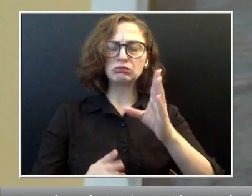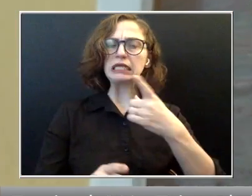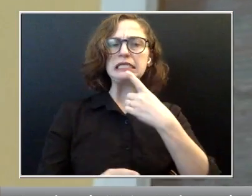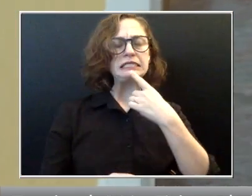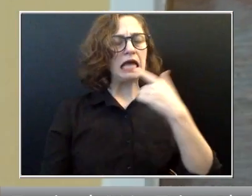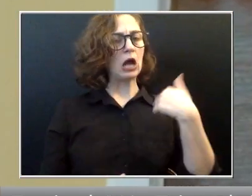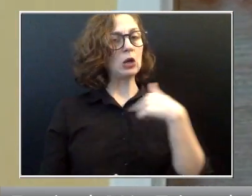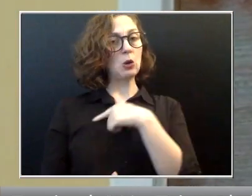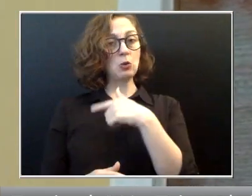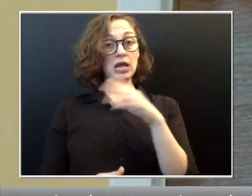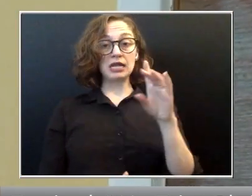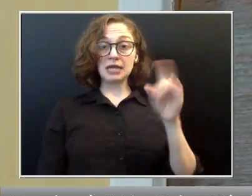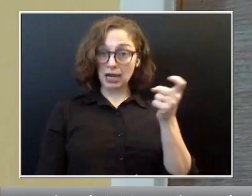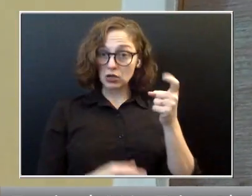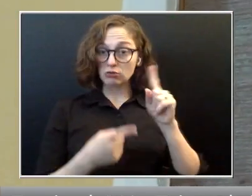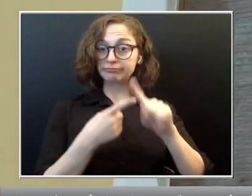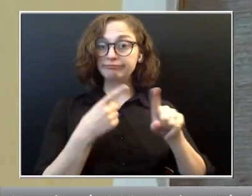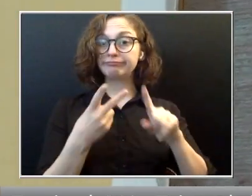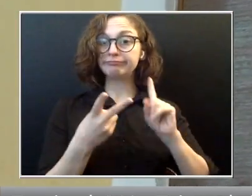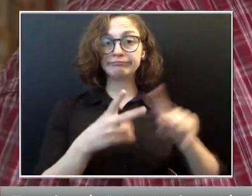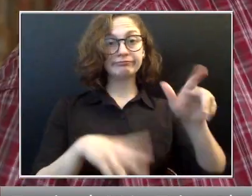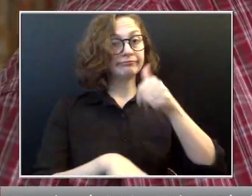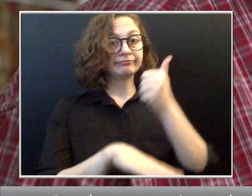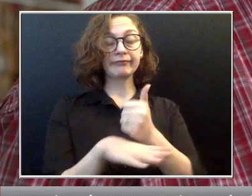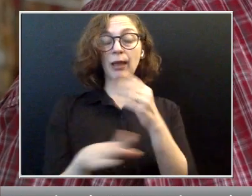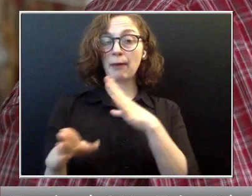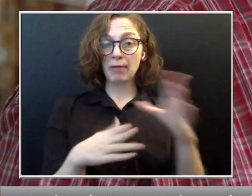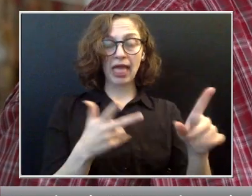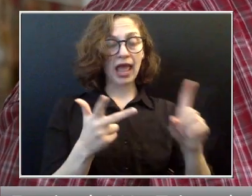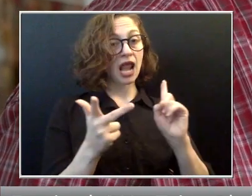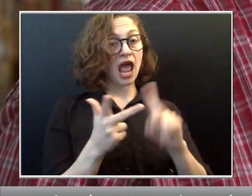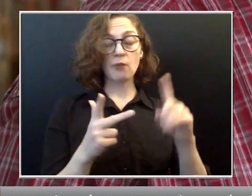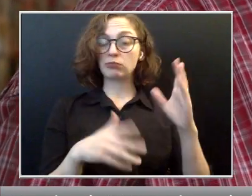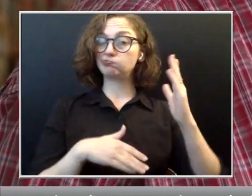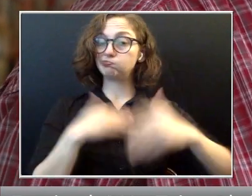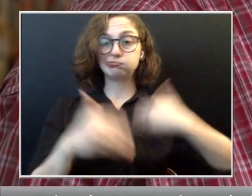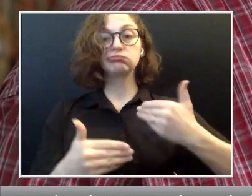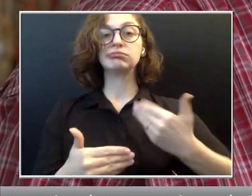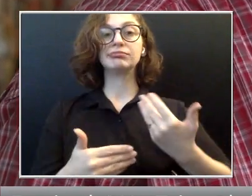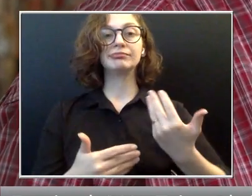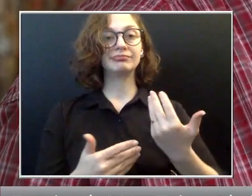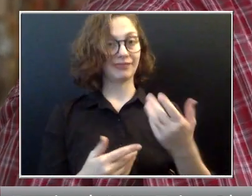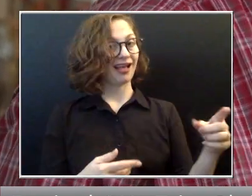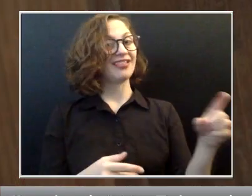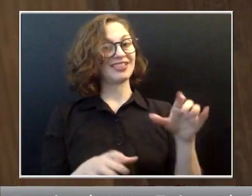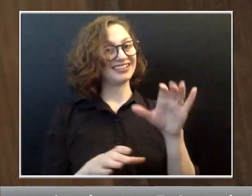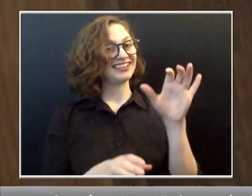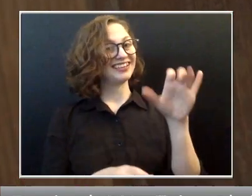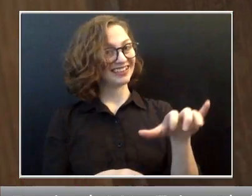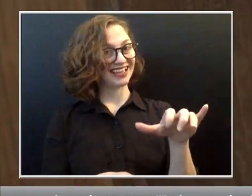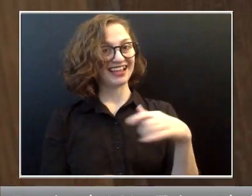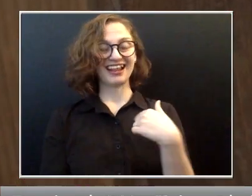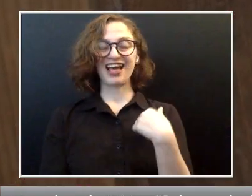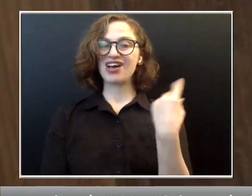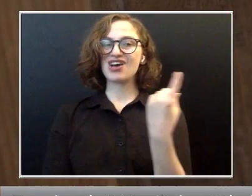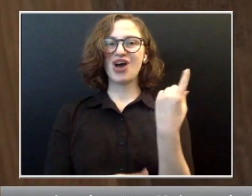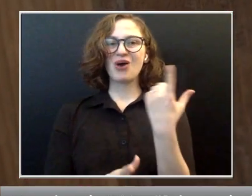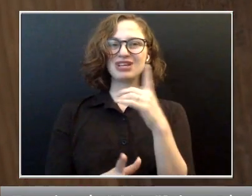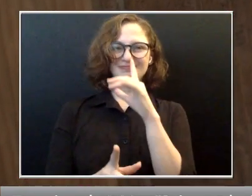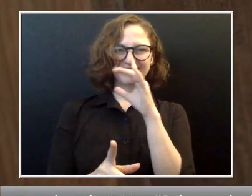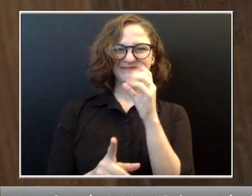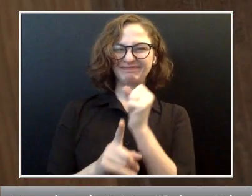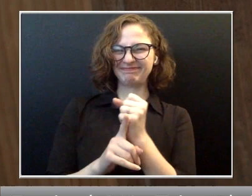plan, and we get after it. And that's what they did. I've always been drawn to hearts, and then we went through this. Diagnosed with